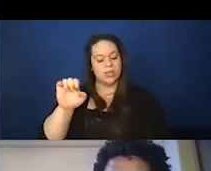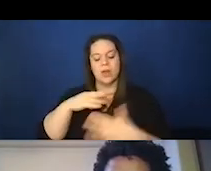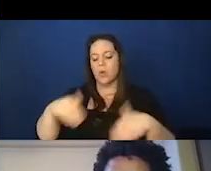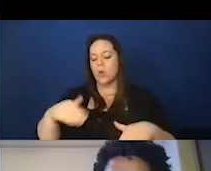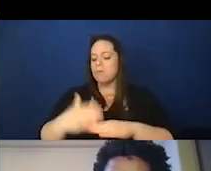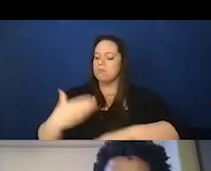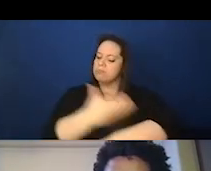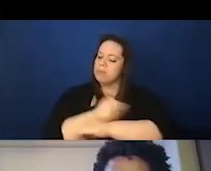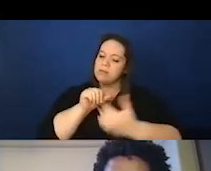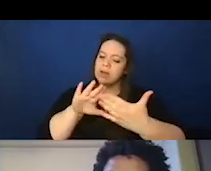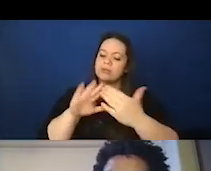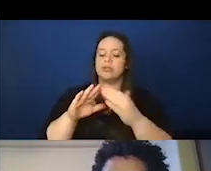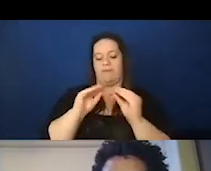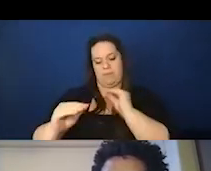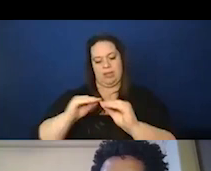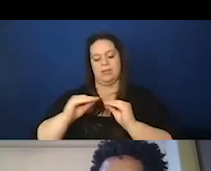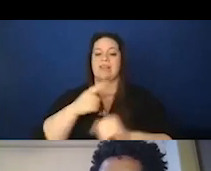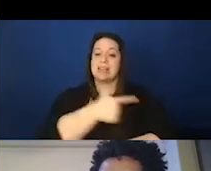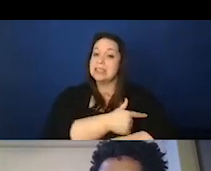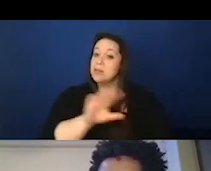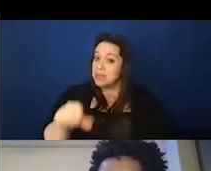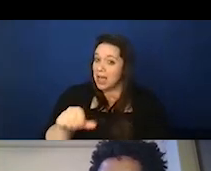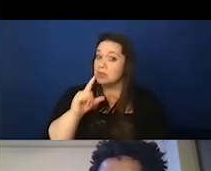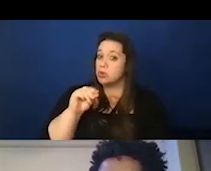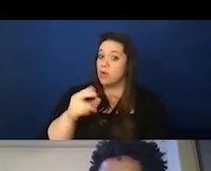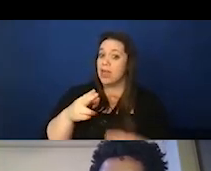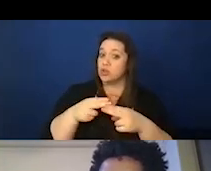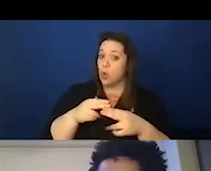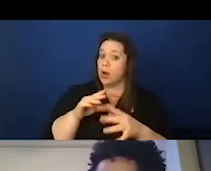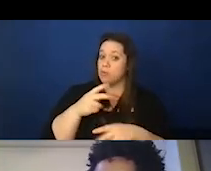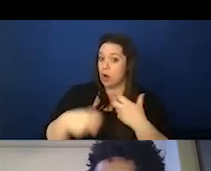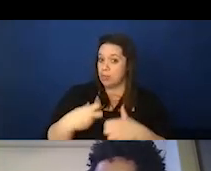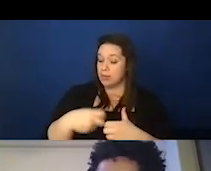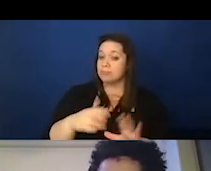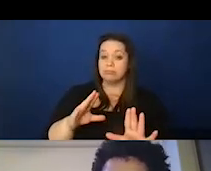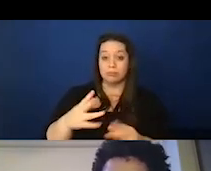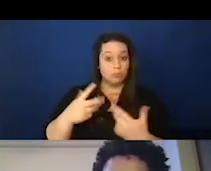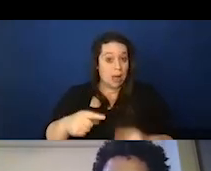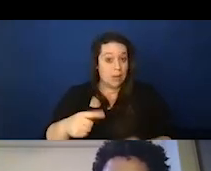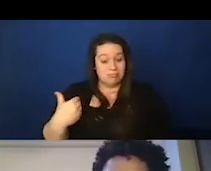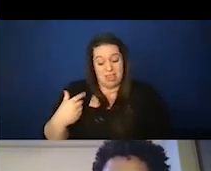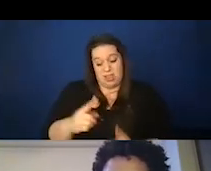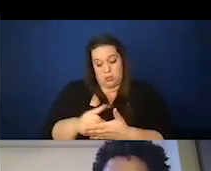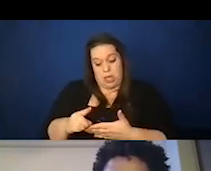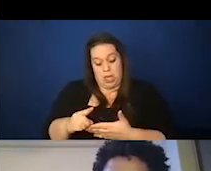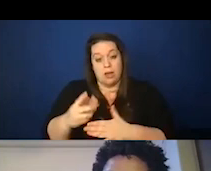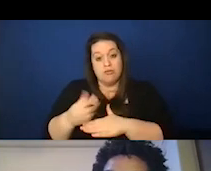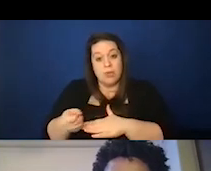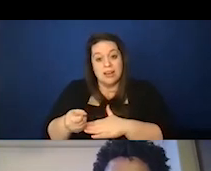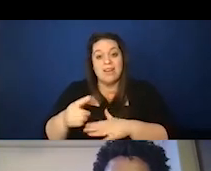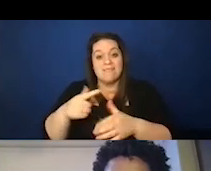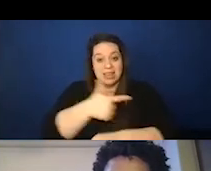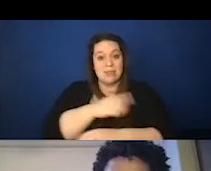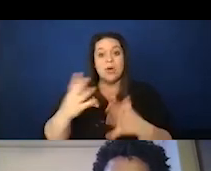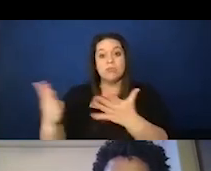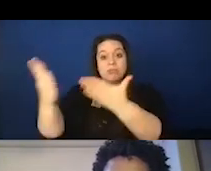You're right, we do have a short-term problem. When I say short-term, we ran out of vaccine this week, but we're getting vaccine next week.